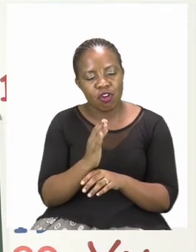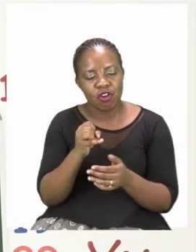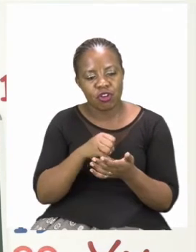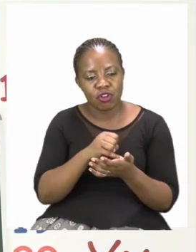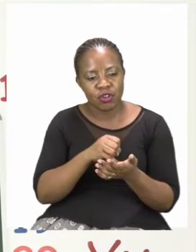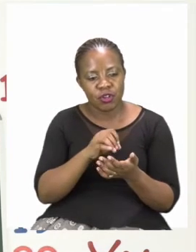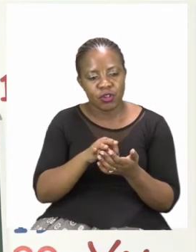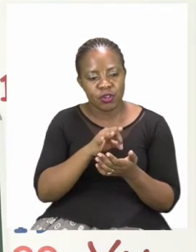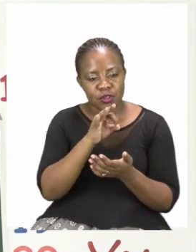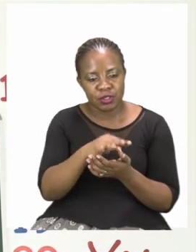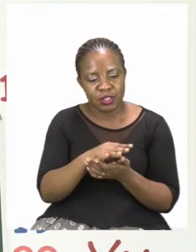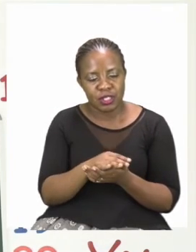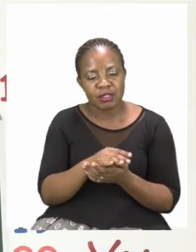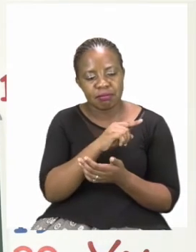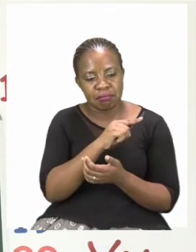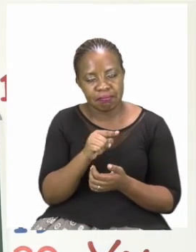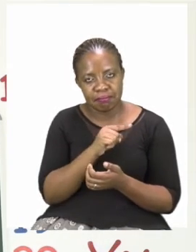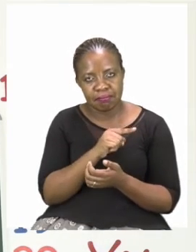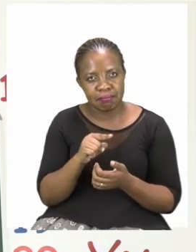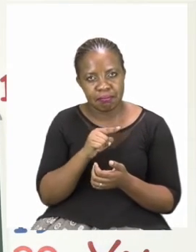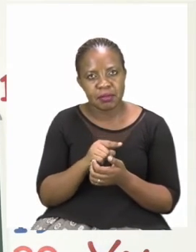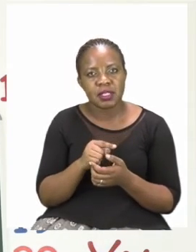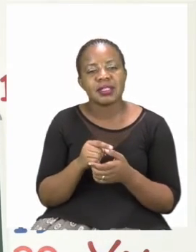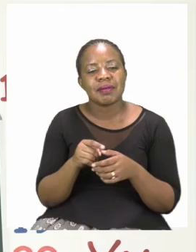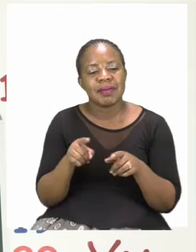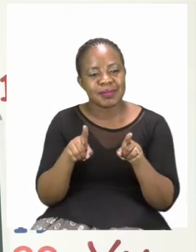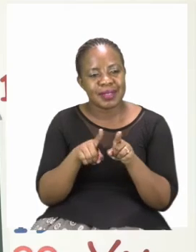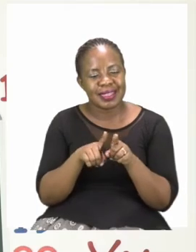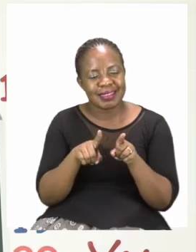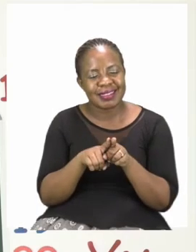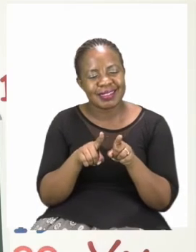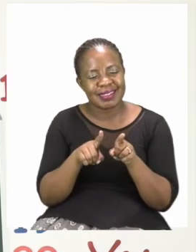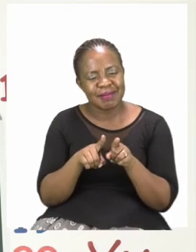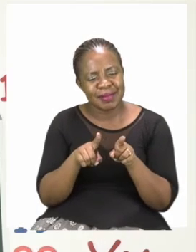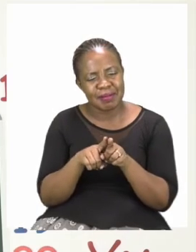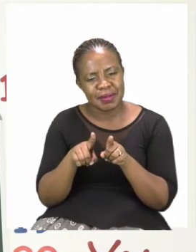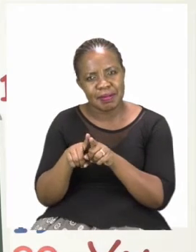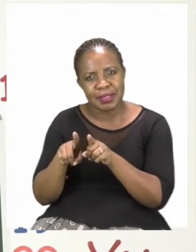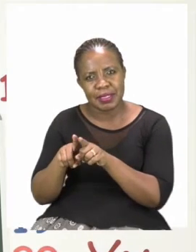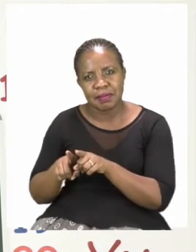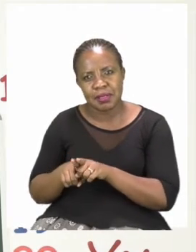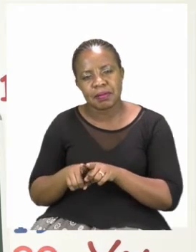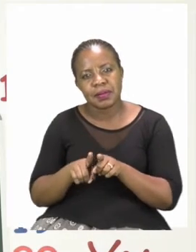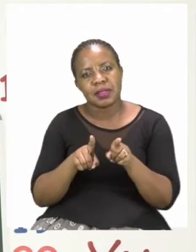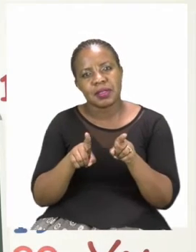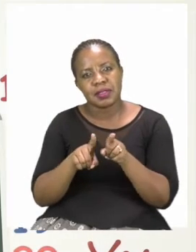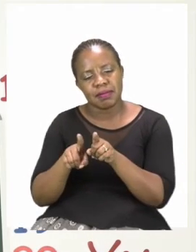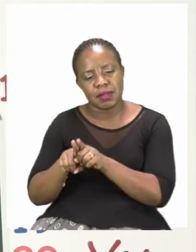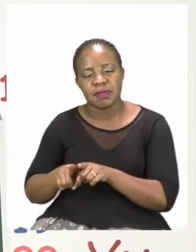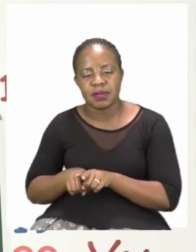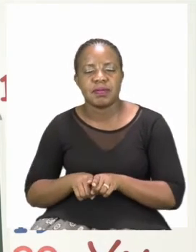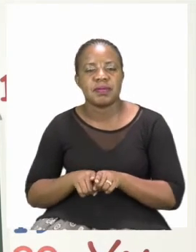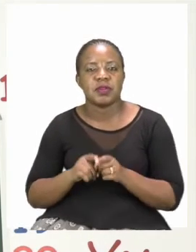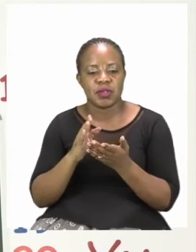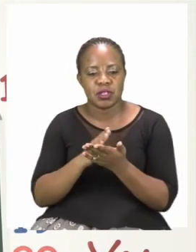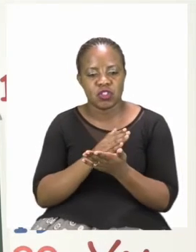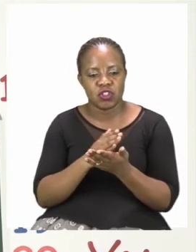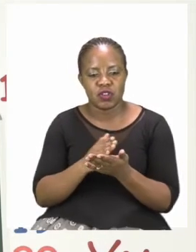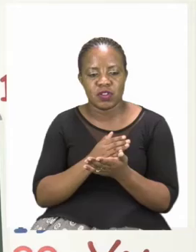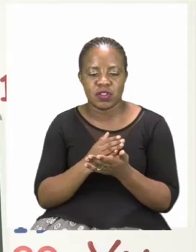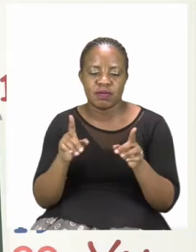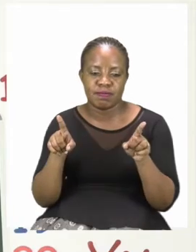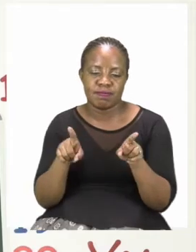of wood. And the third little pig decided that he wanted